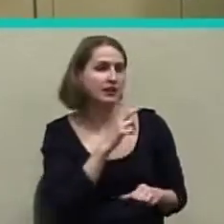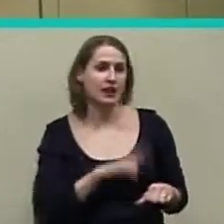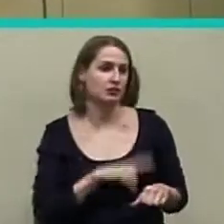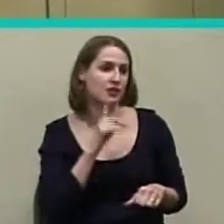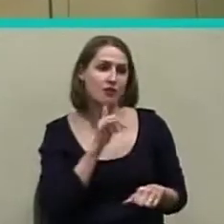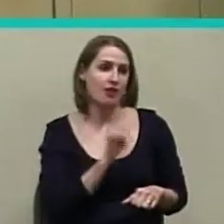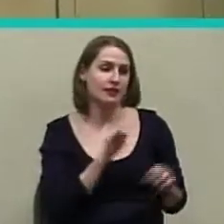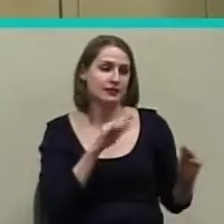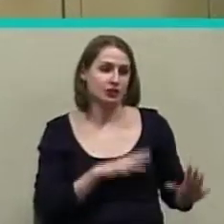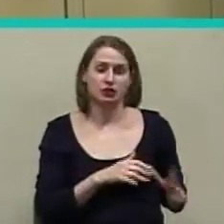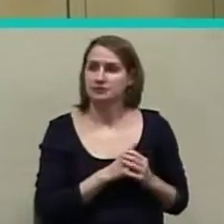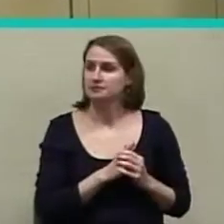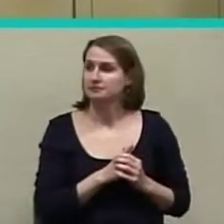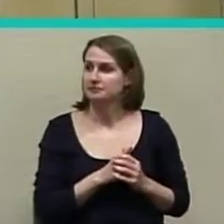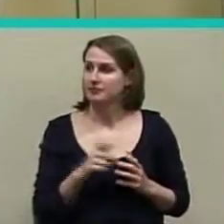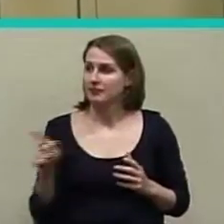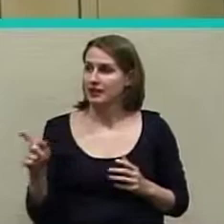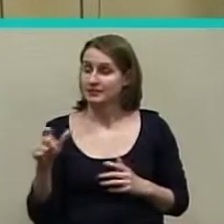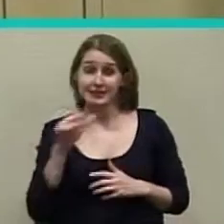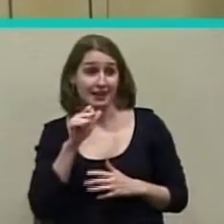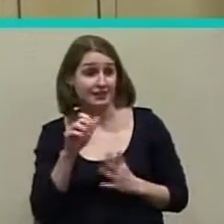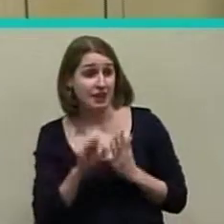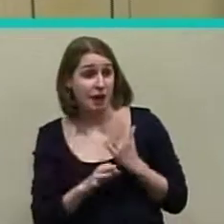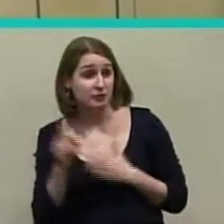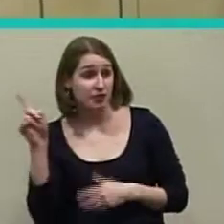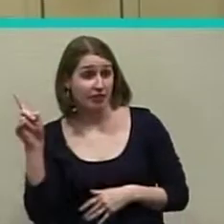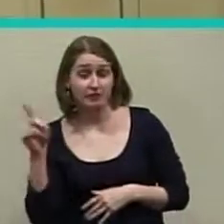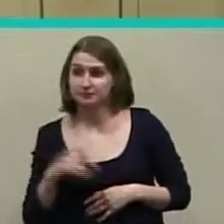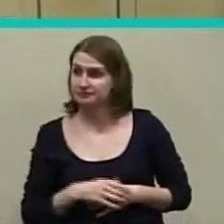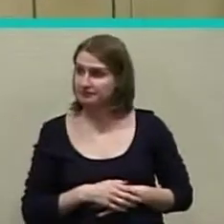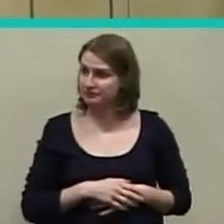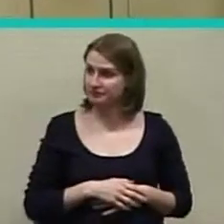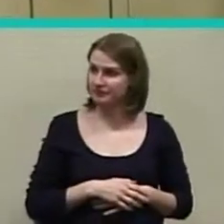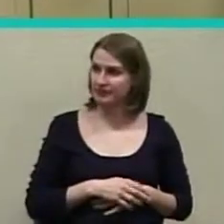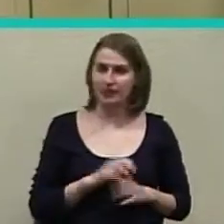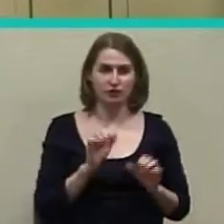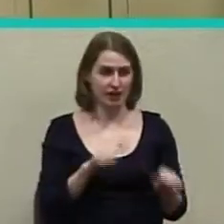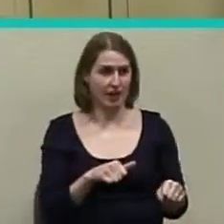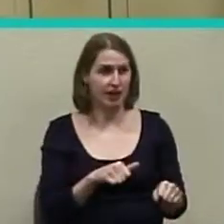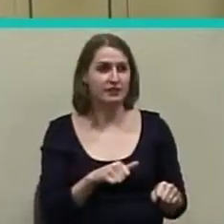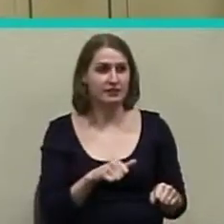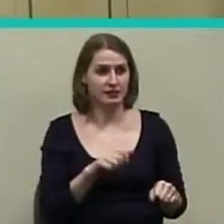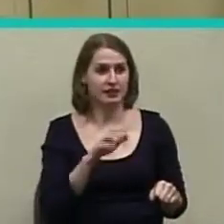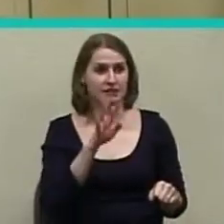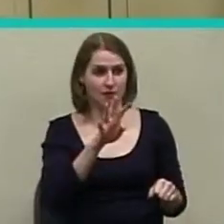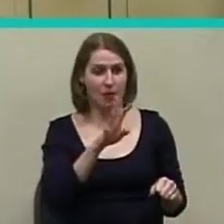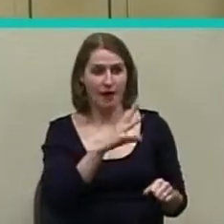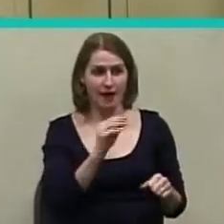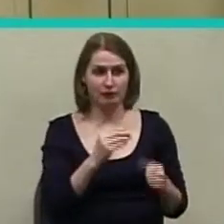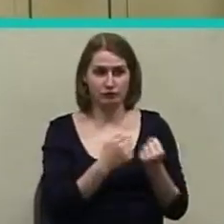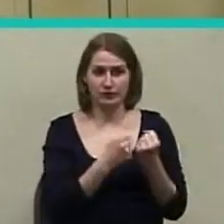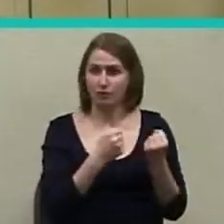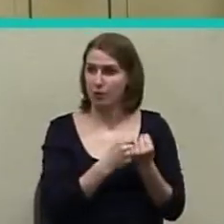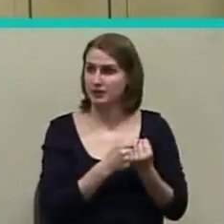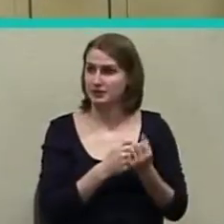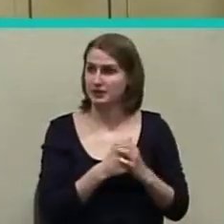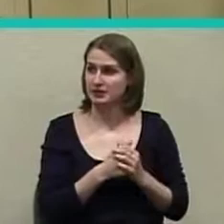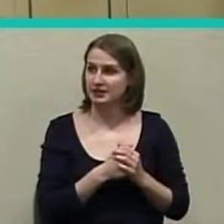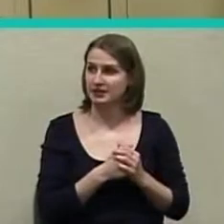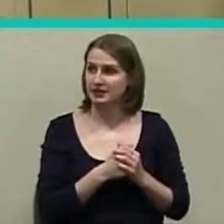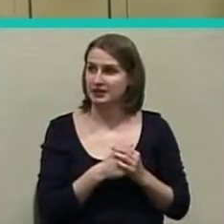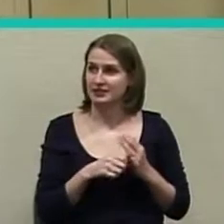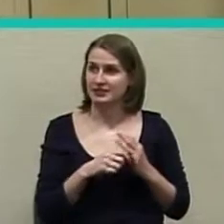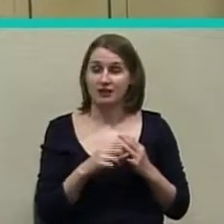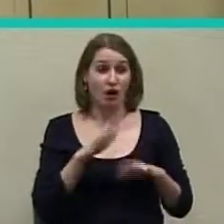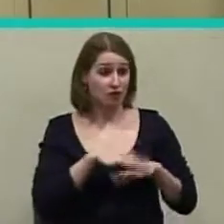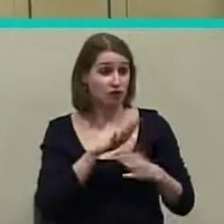teacher. That's not even an option. Okay? Well, it could be. You just put 4 and you'd put reinforcement. Yeah, but whatever. But